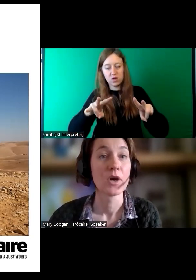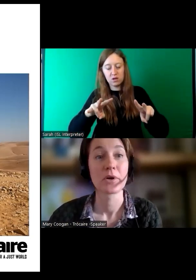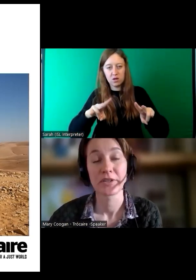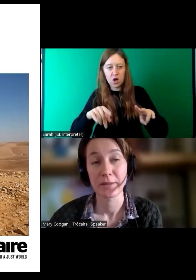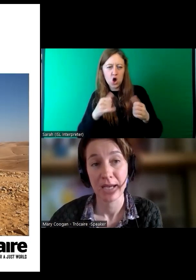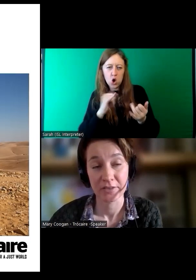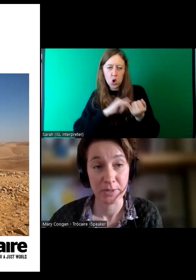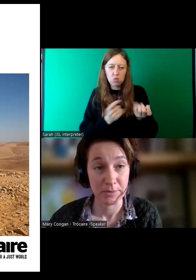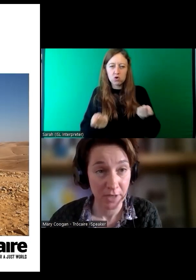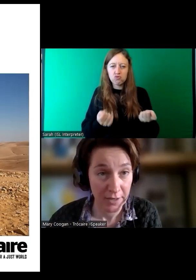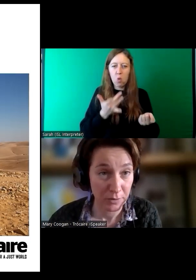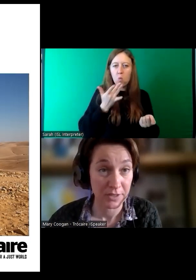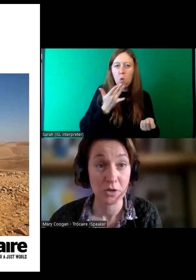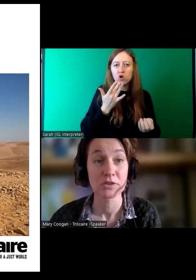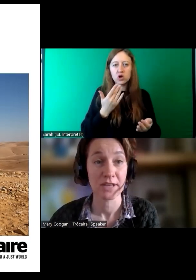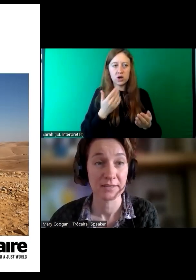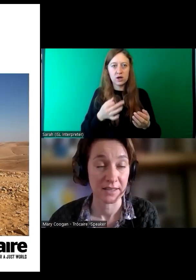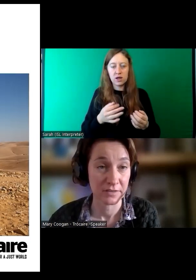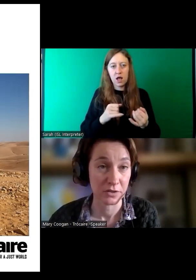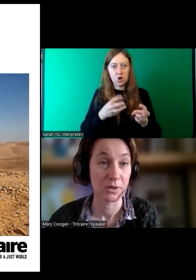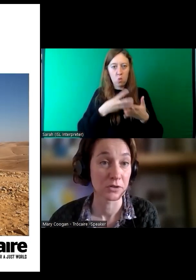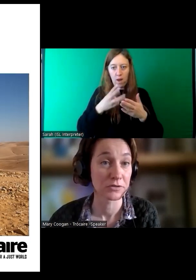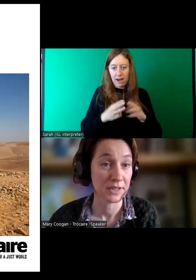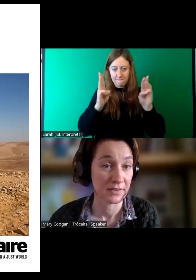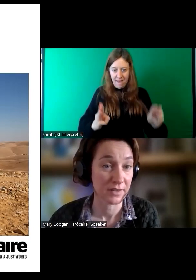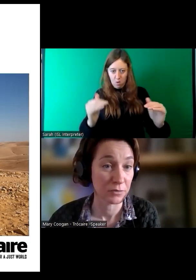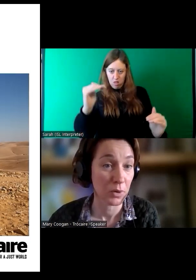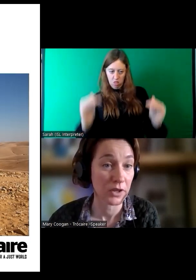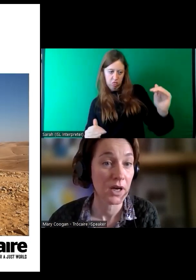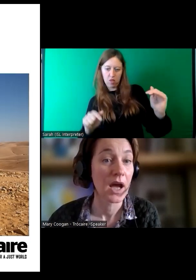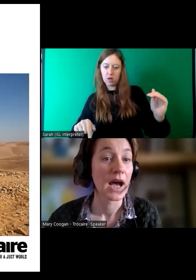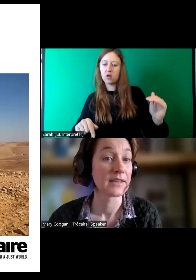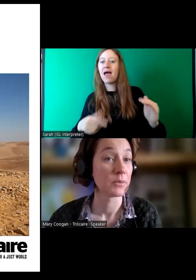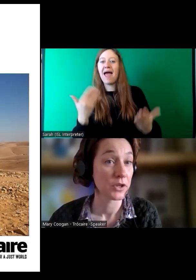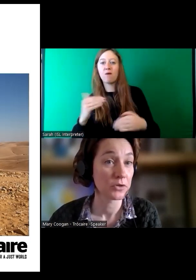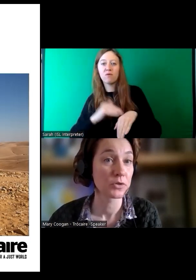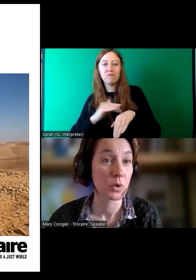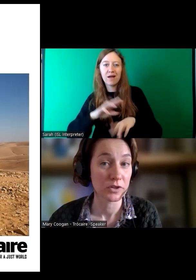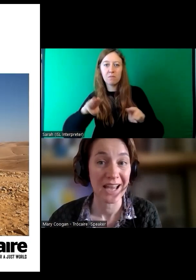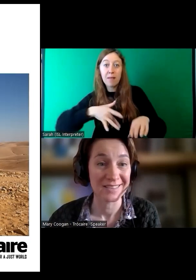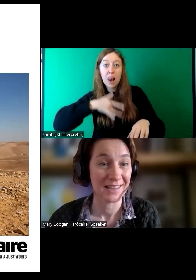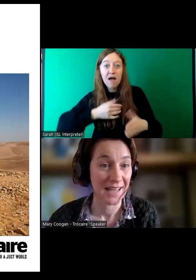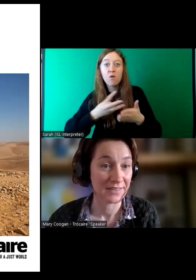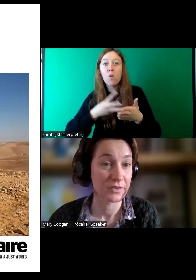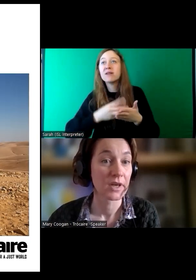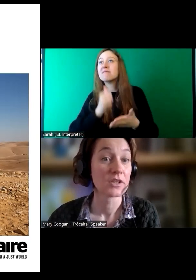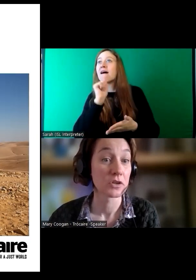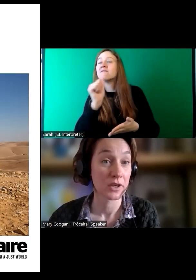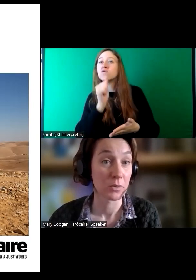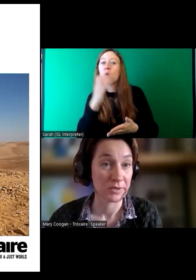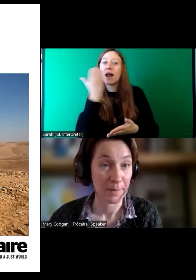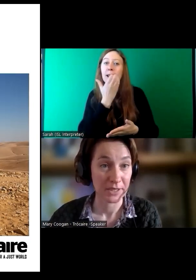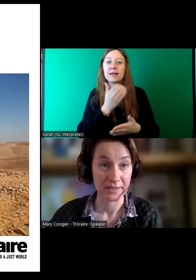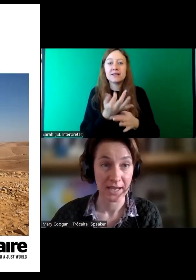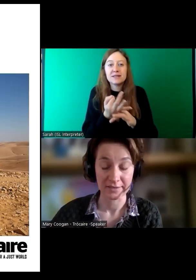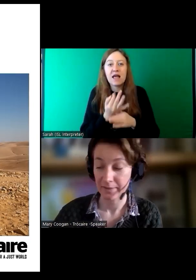imbalance? What are the impacts on people's lives when they don't have access to enough clean, safe water? And then we used water as that lens to look